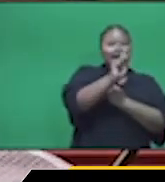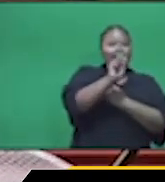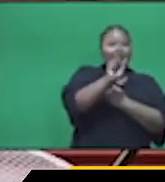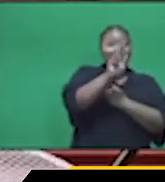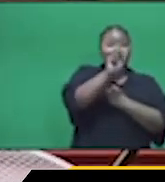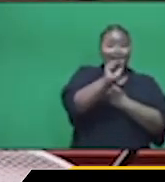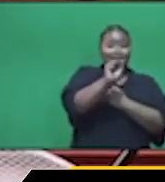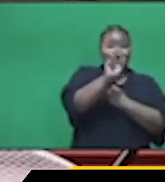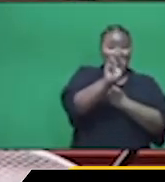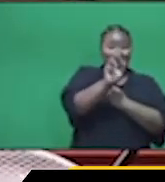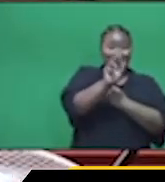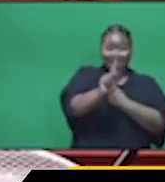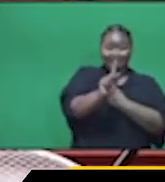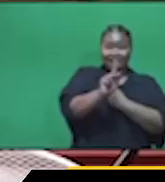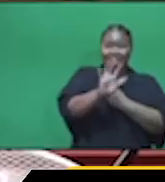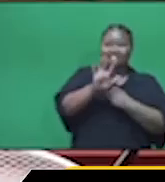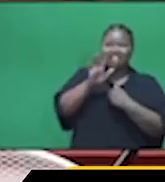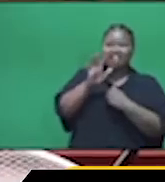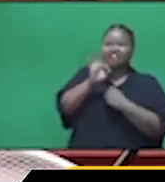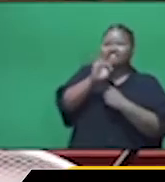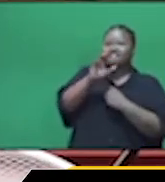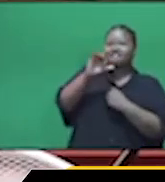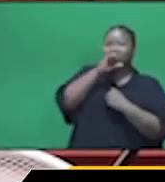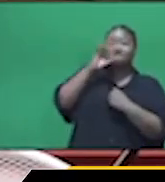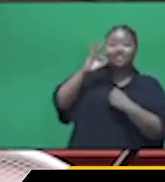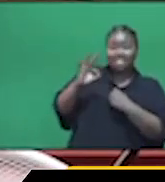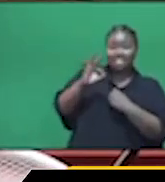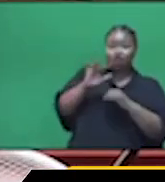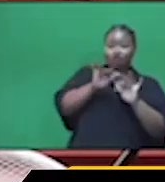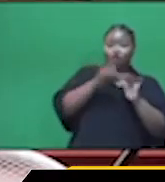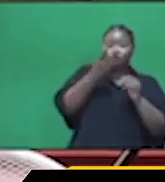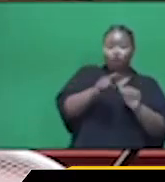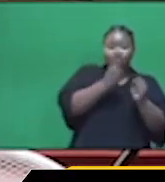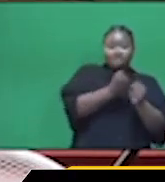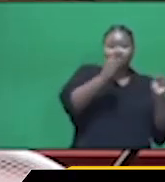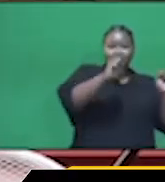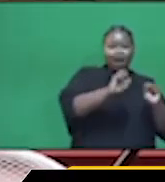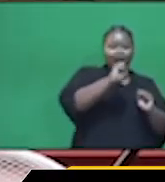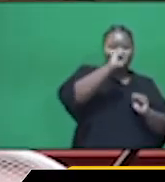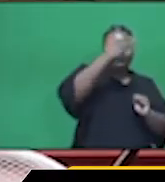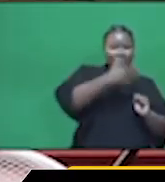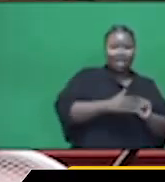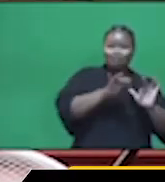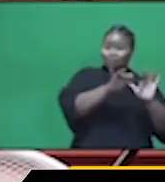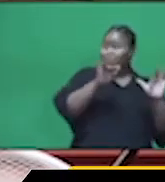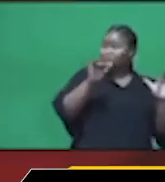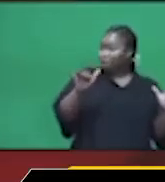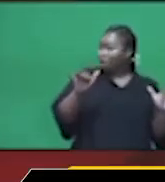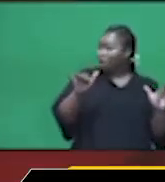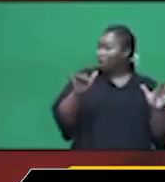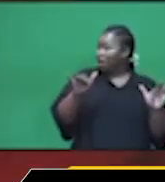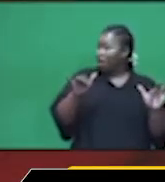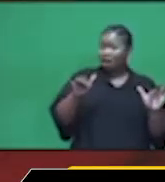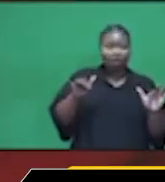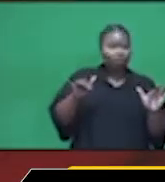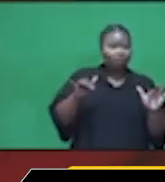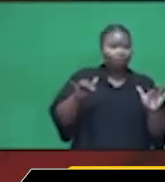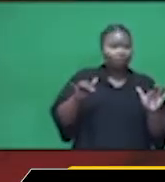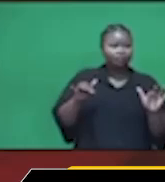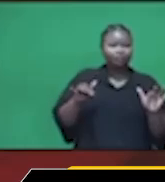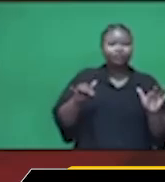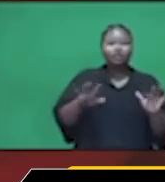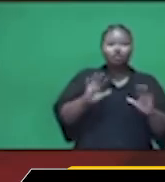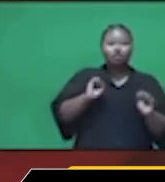embassy demanding the sovereignty of the African people in the former French colonies to be